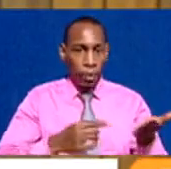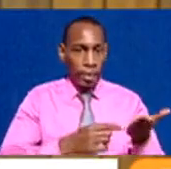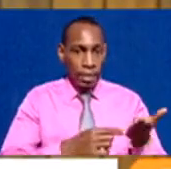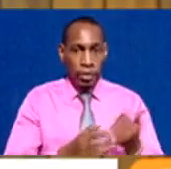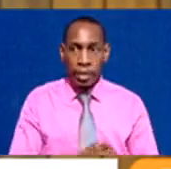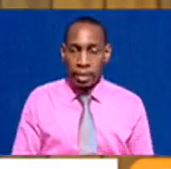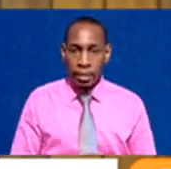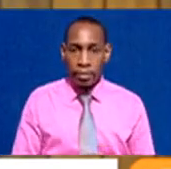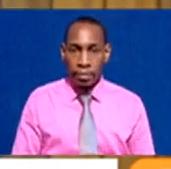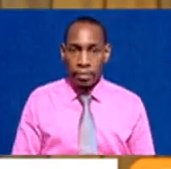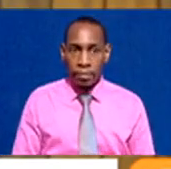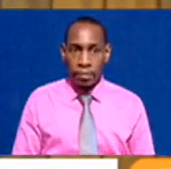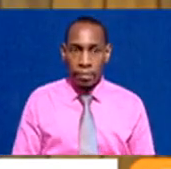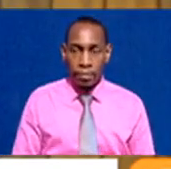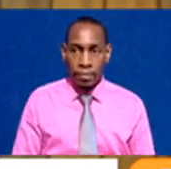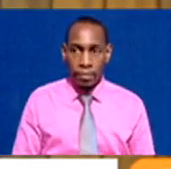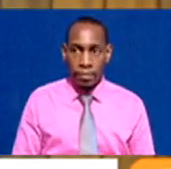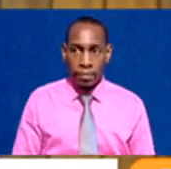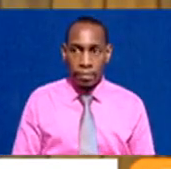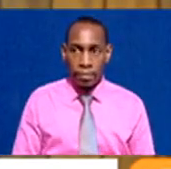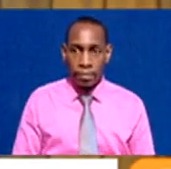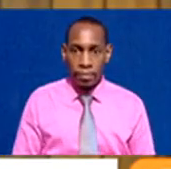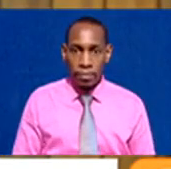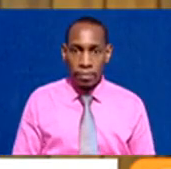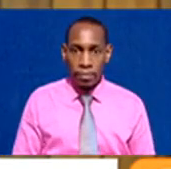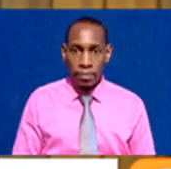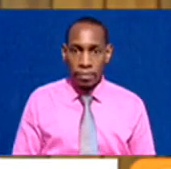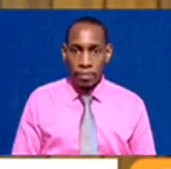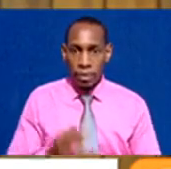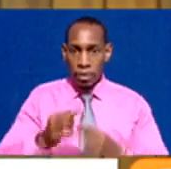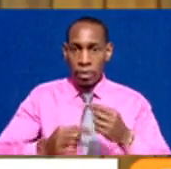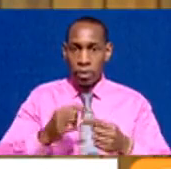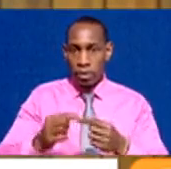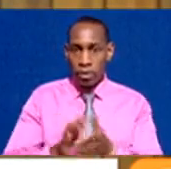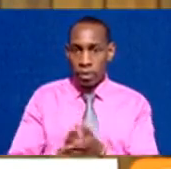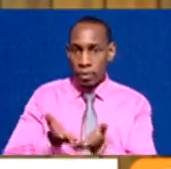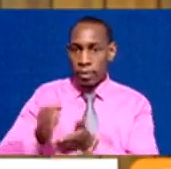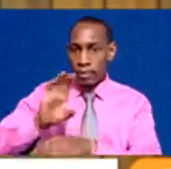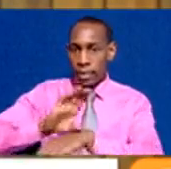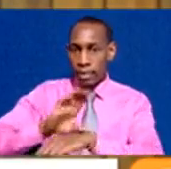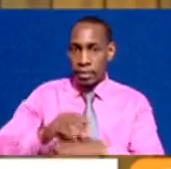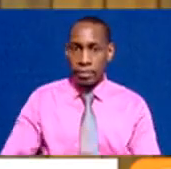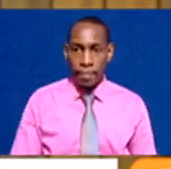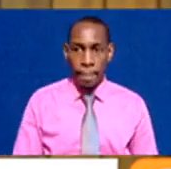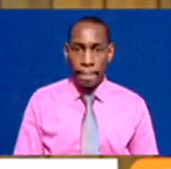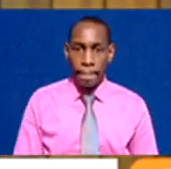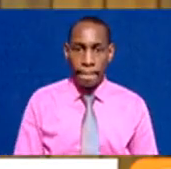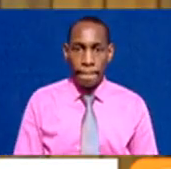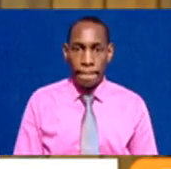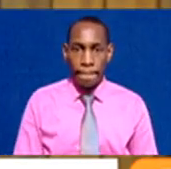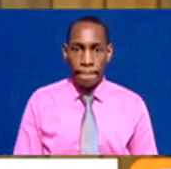again: be docile to the church. Be